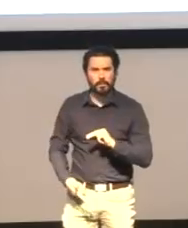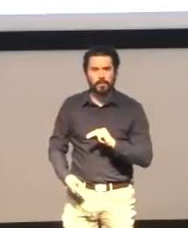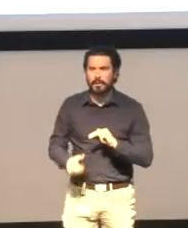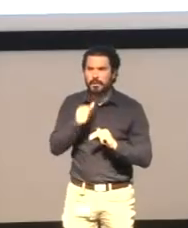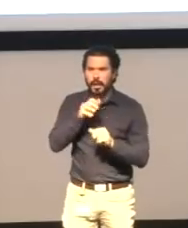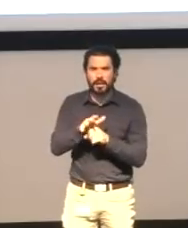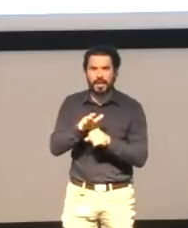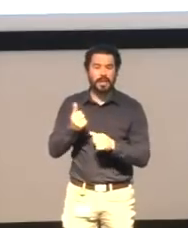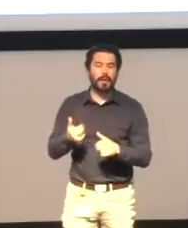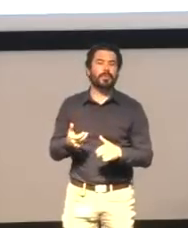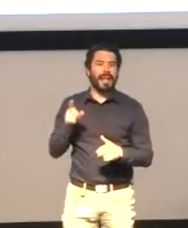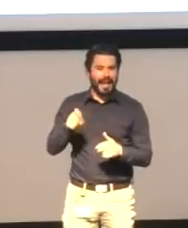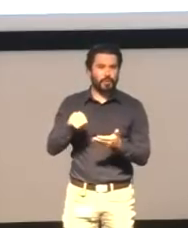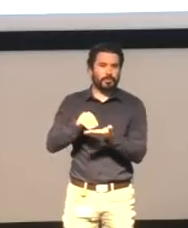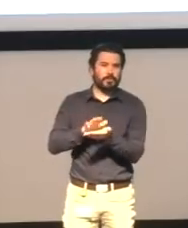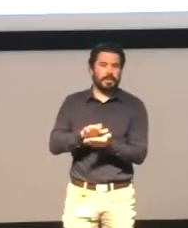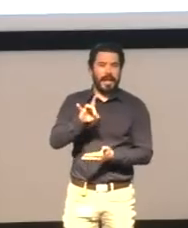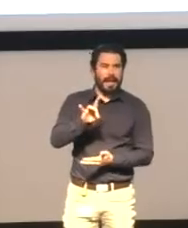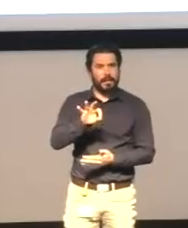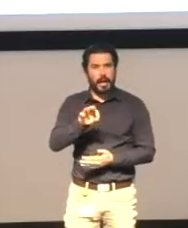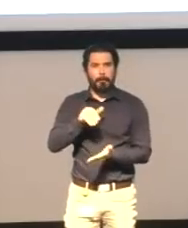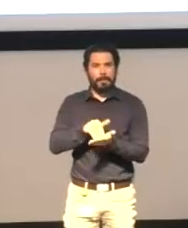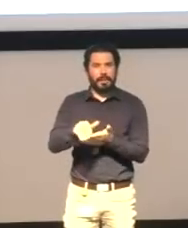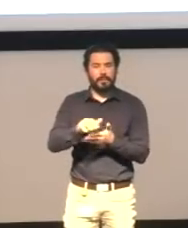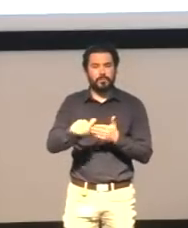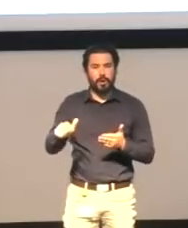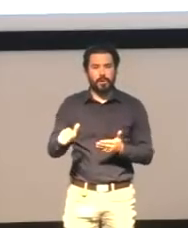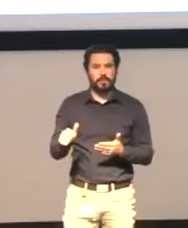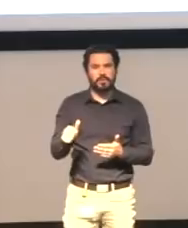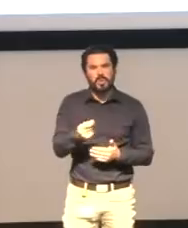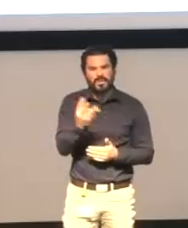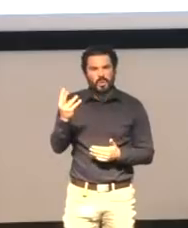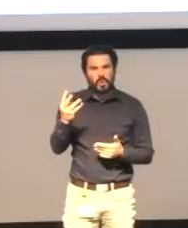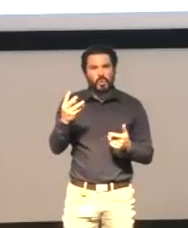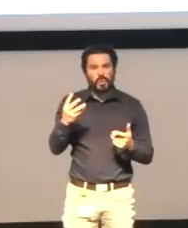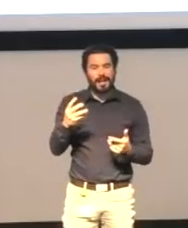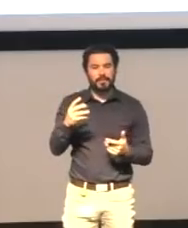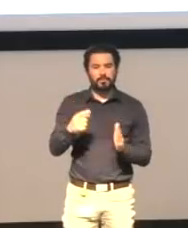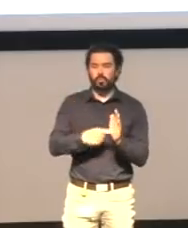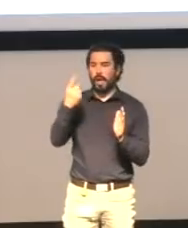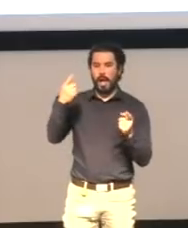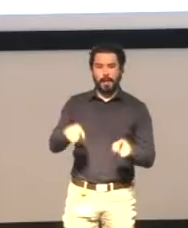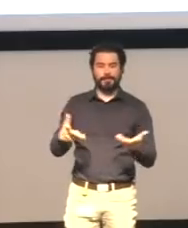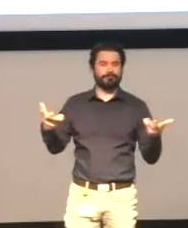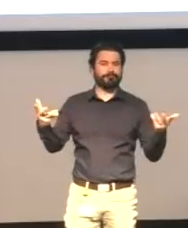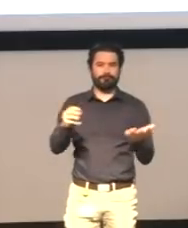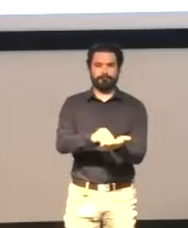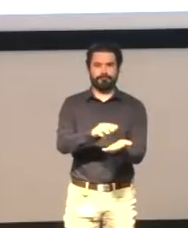or $9 million. So there was a number of one-time items, and then there was one item related